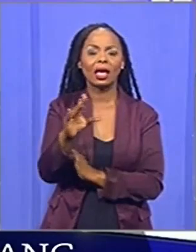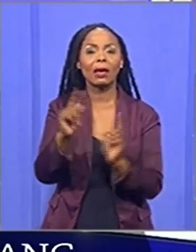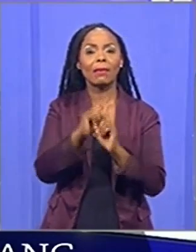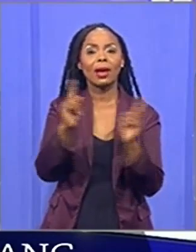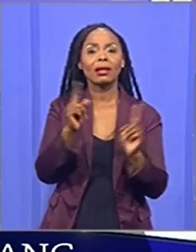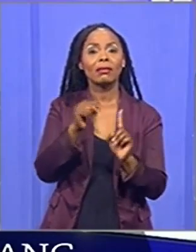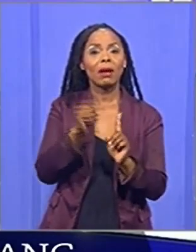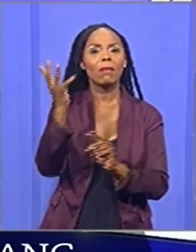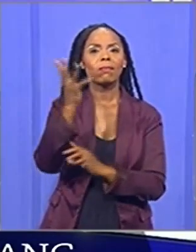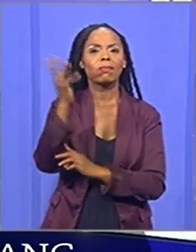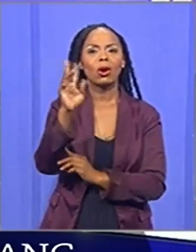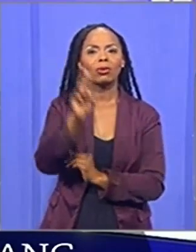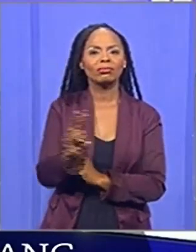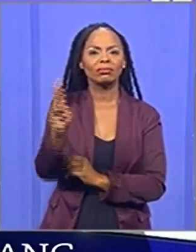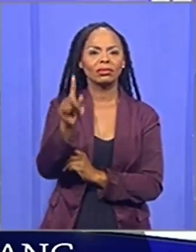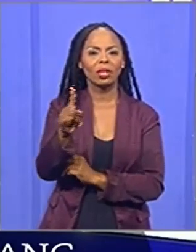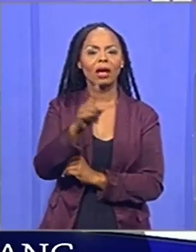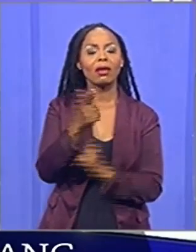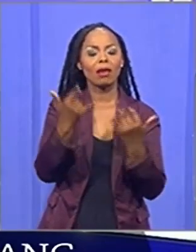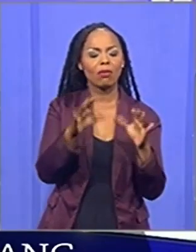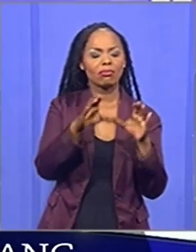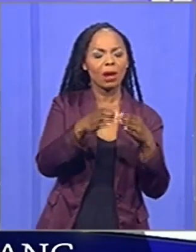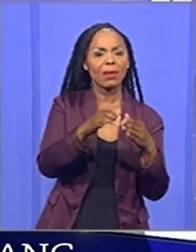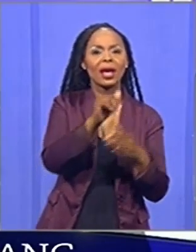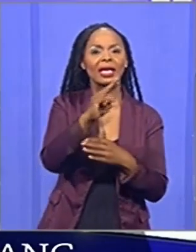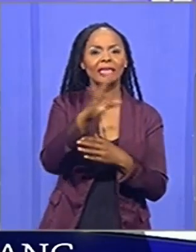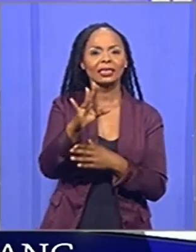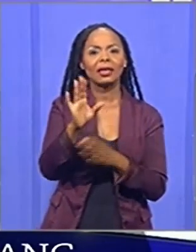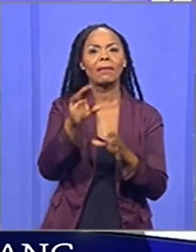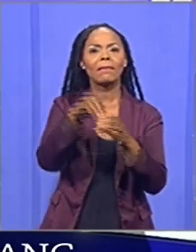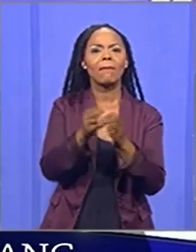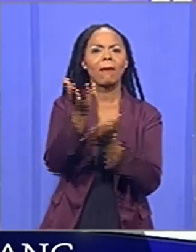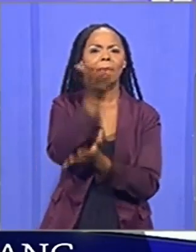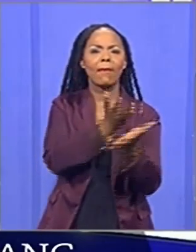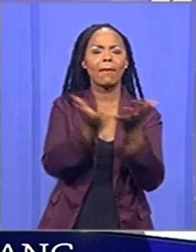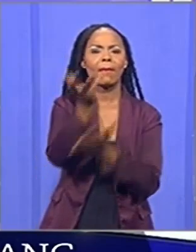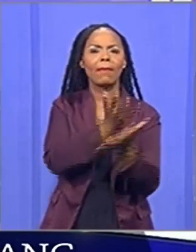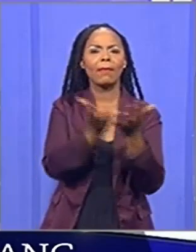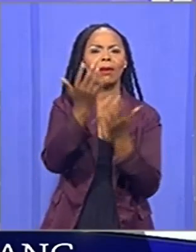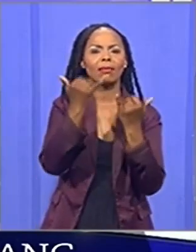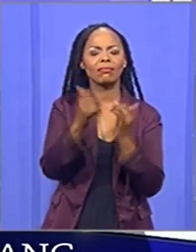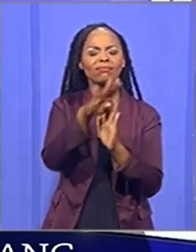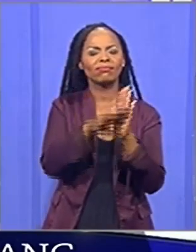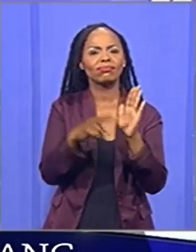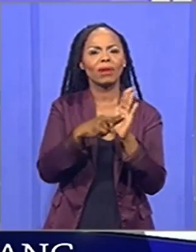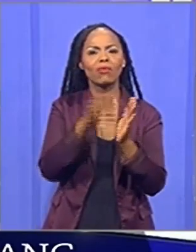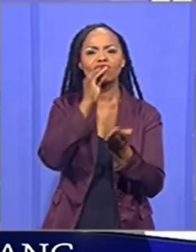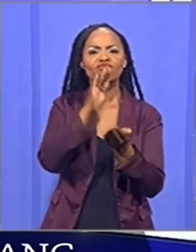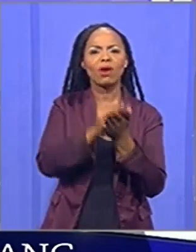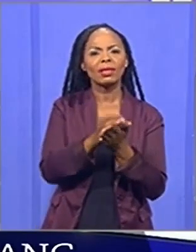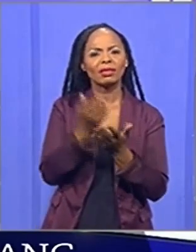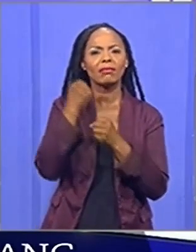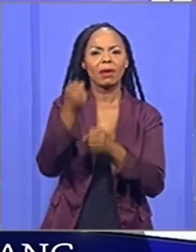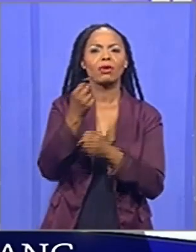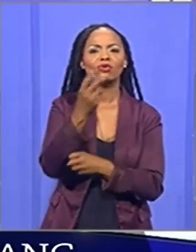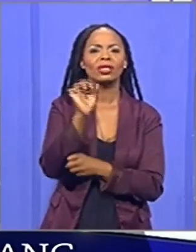ka Northwest mo mokgatlo o tsenetšego kopano ya go sekaseka sengwalo sa ditshepišo tša dikgetho